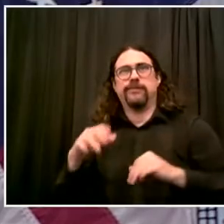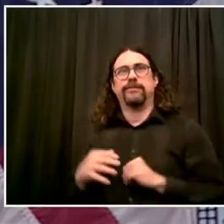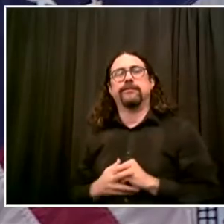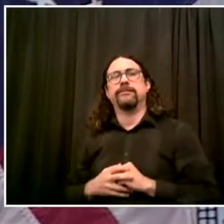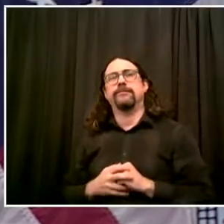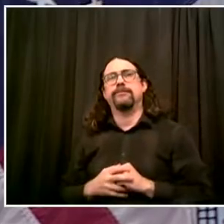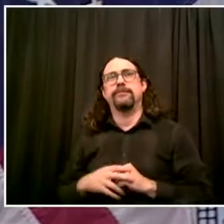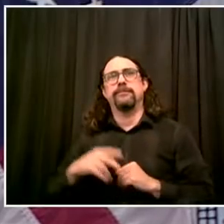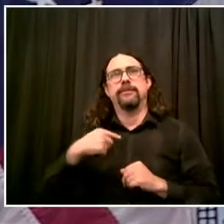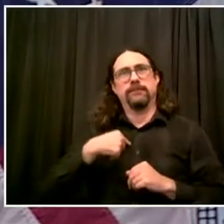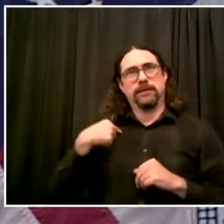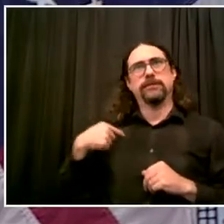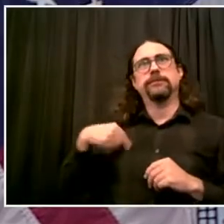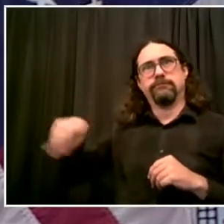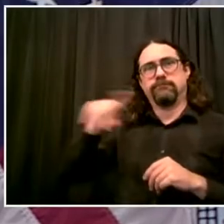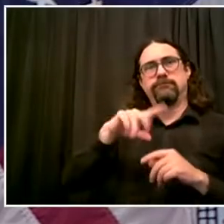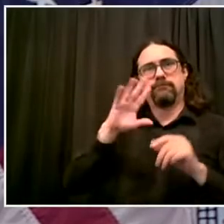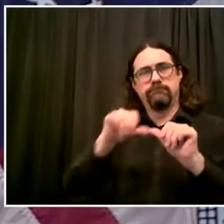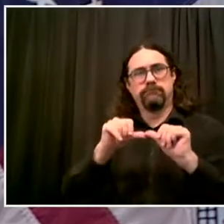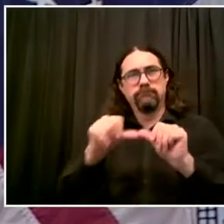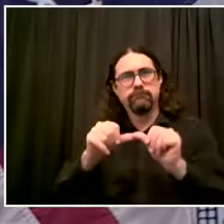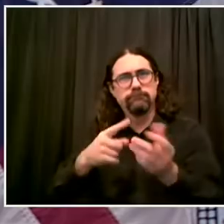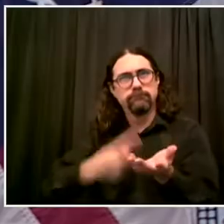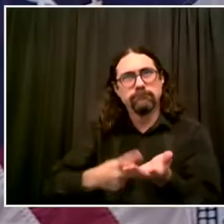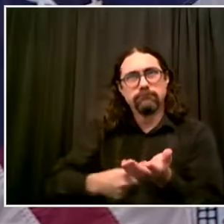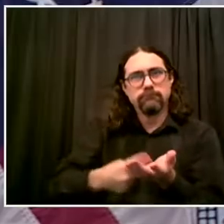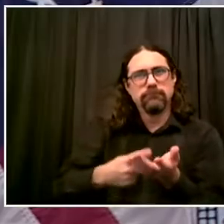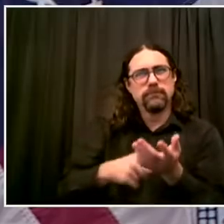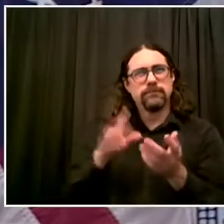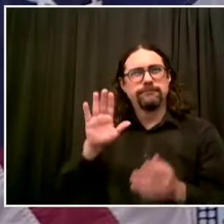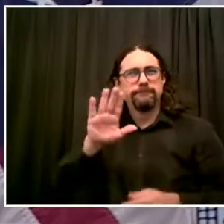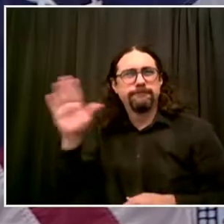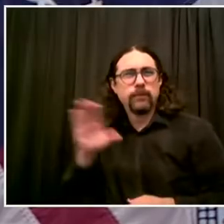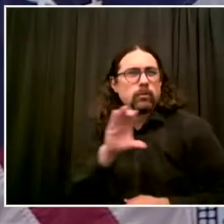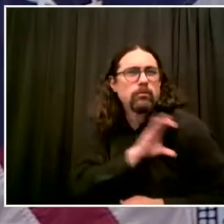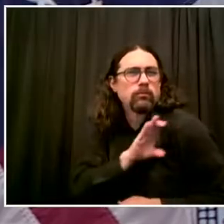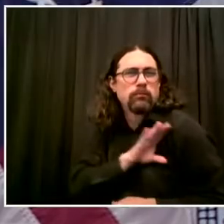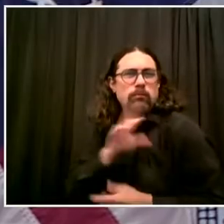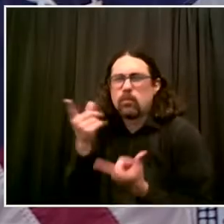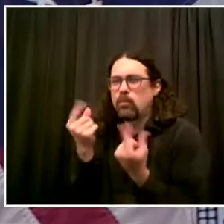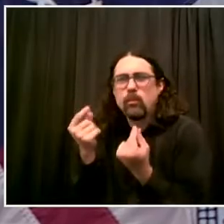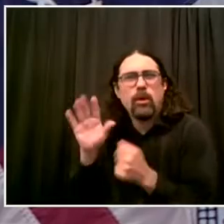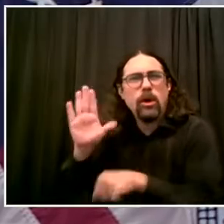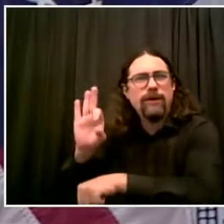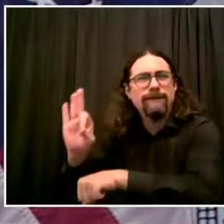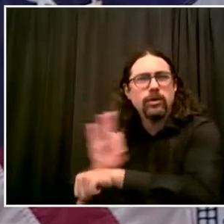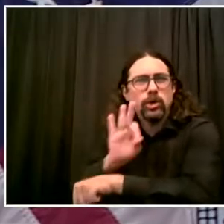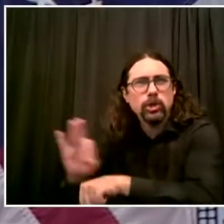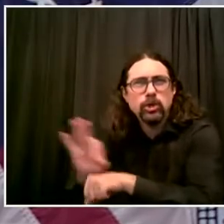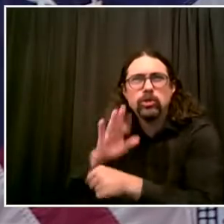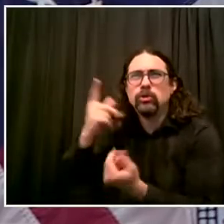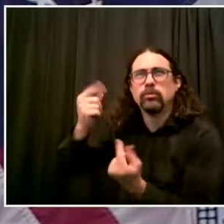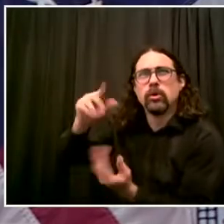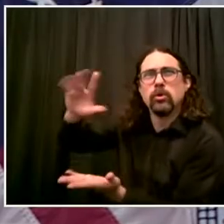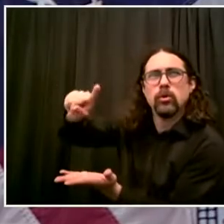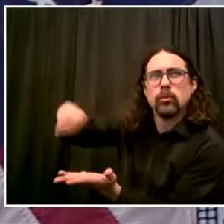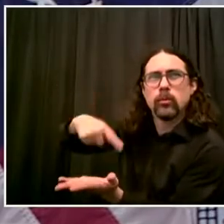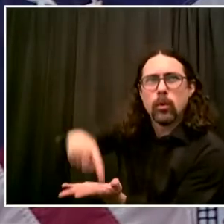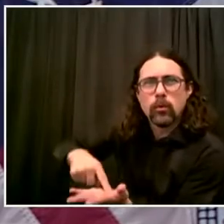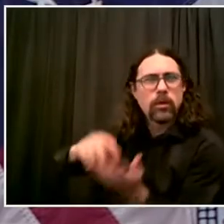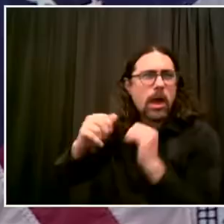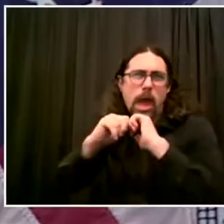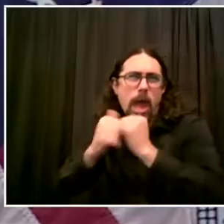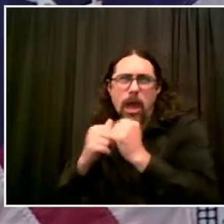one agency to another, obviously not reducing the total budget impact. Both those pieces are under discussion. I cannot tell you what